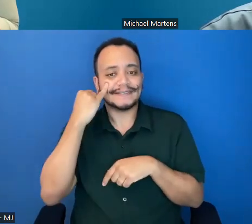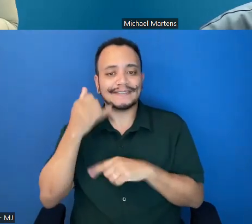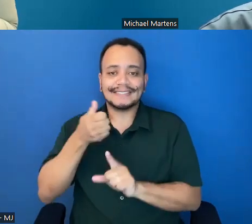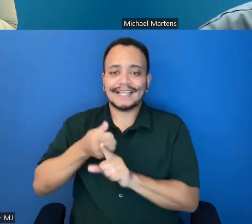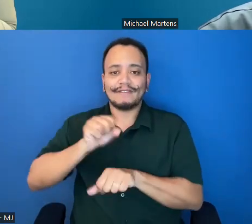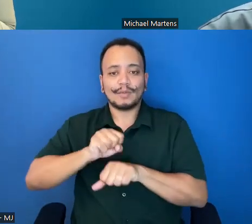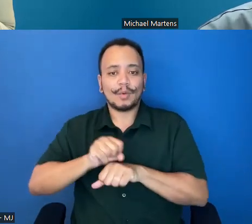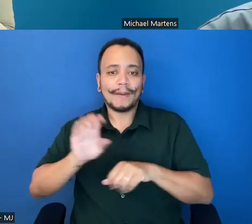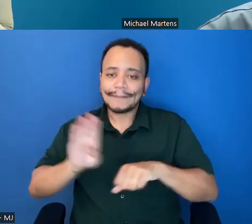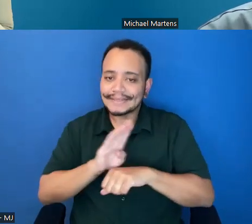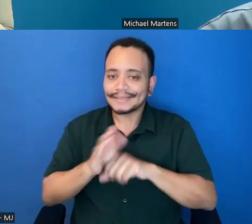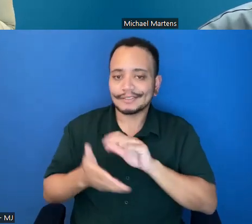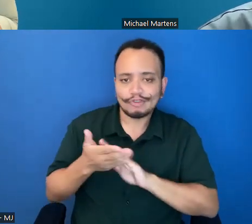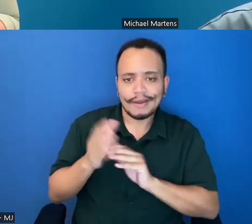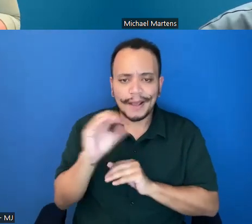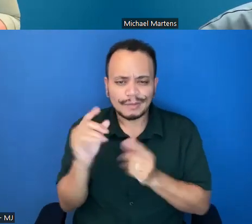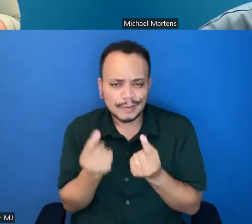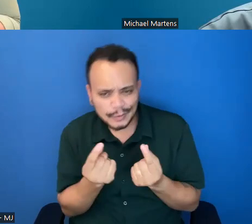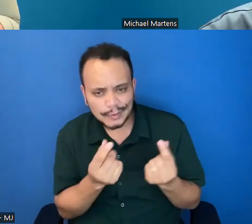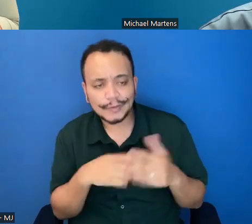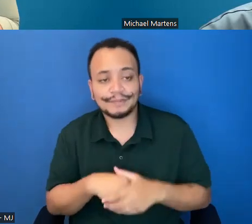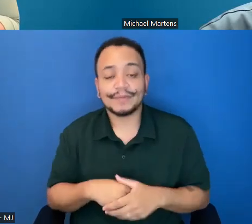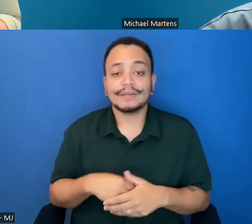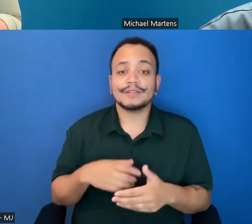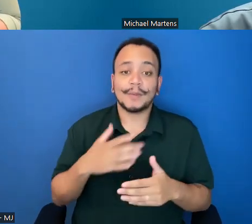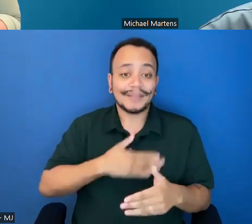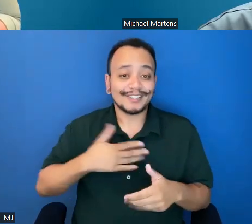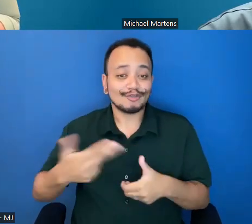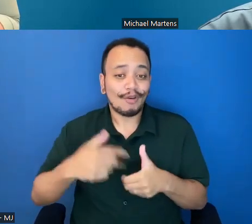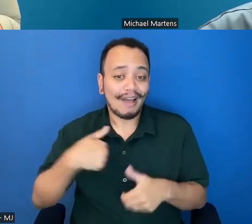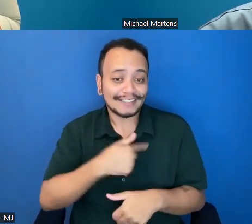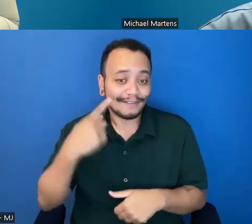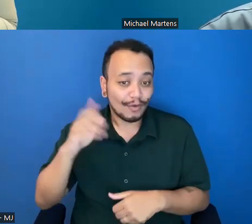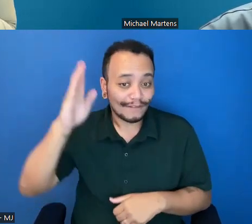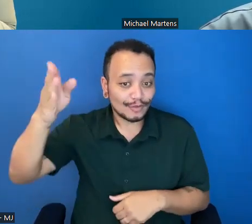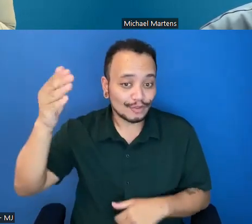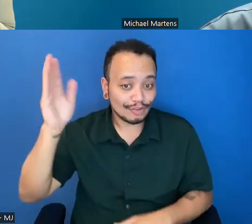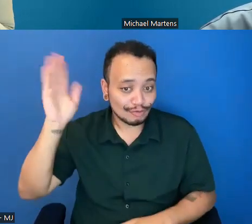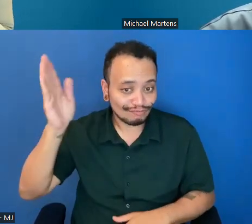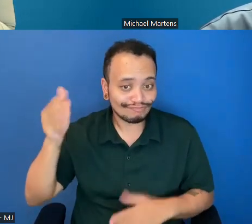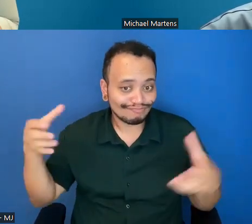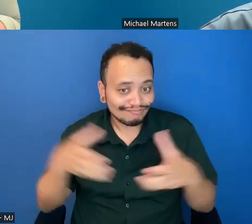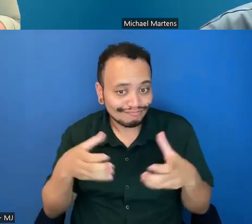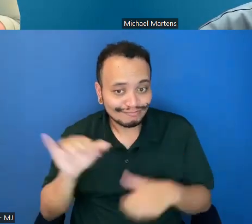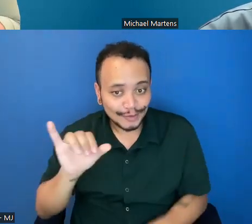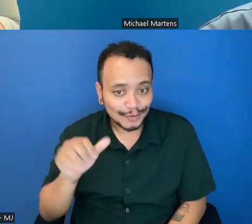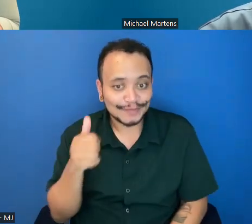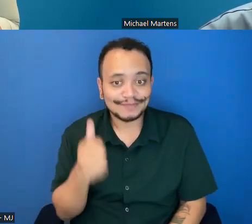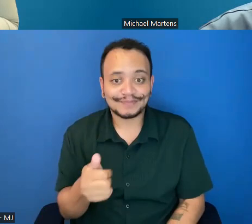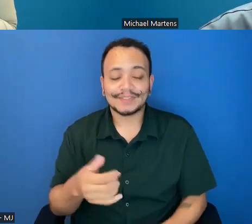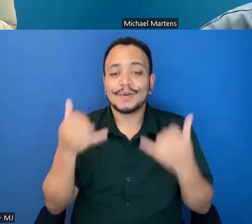for future webinars and join us. But before we go any further, I invite